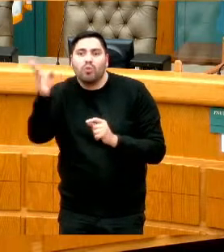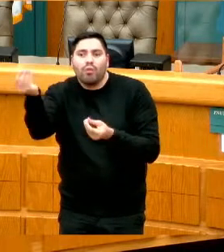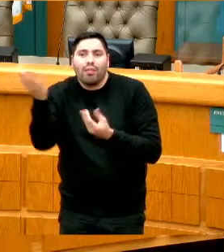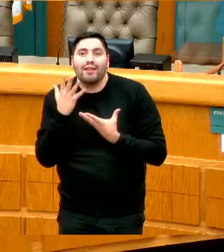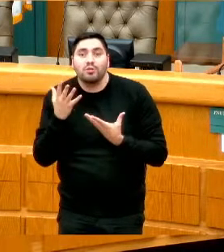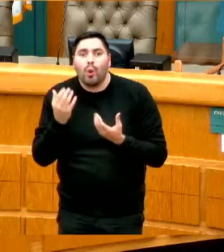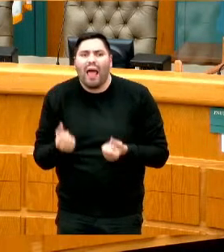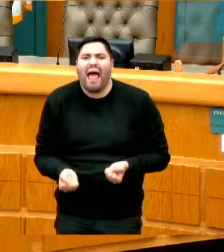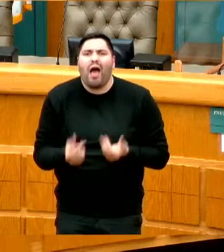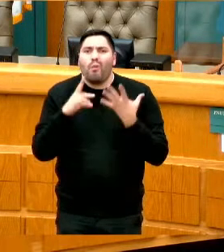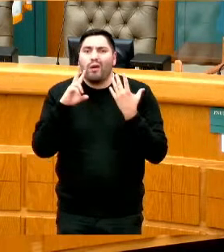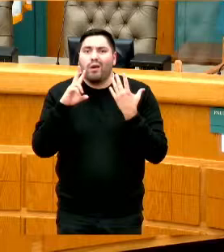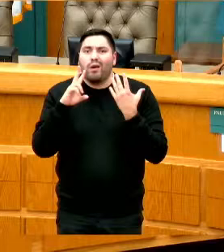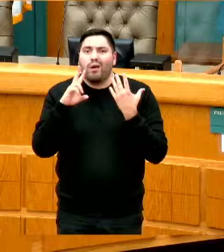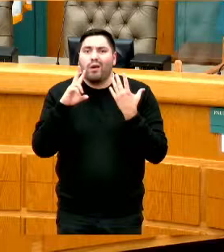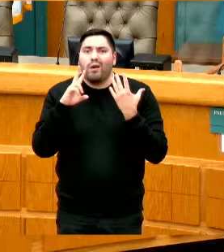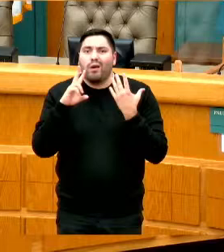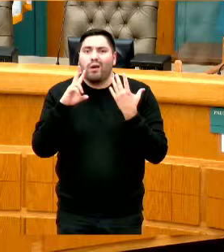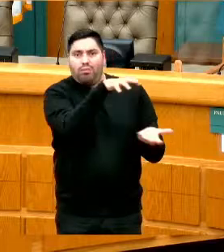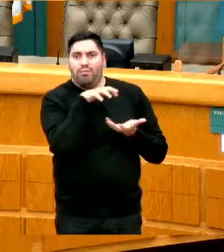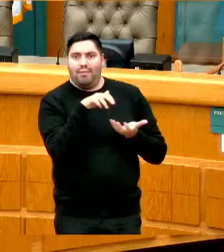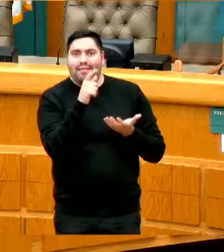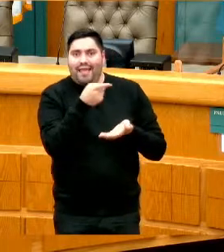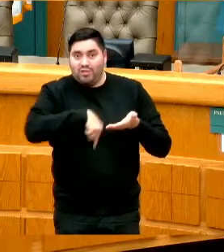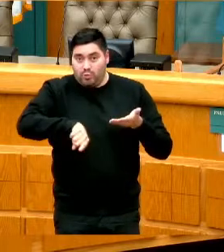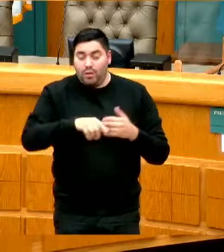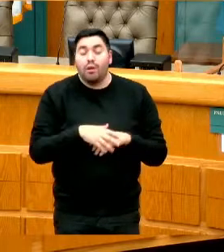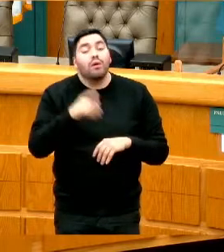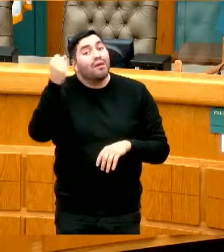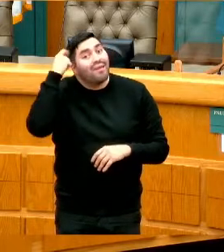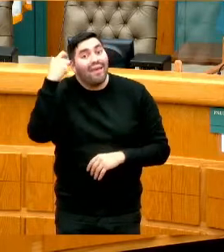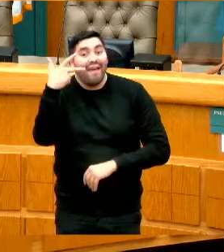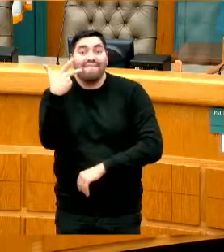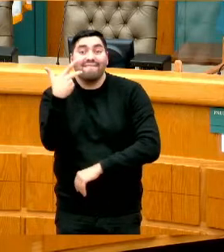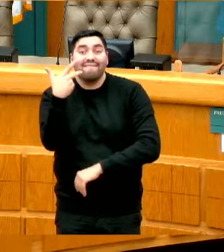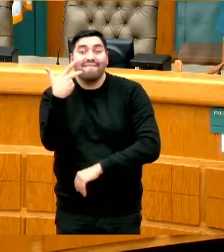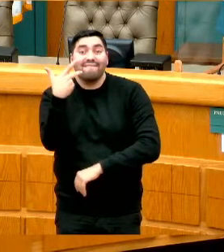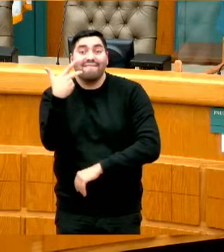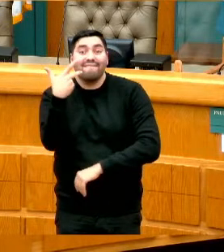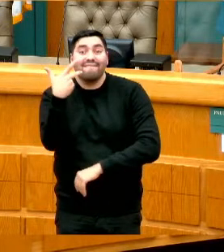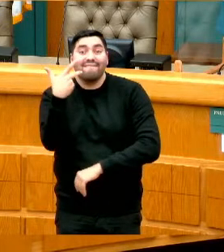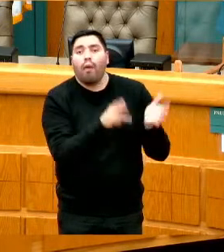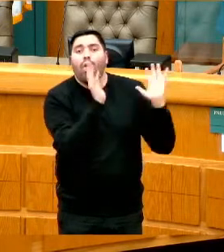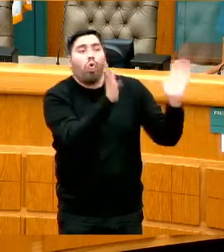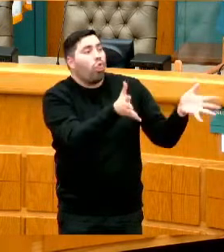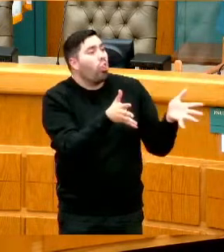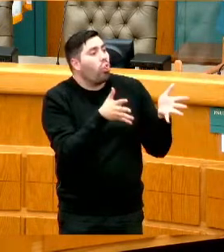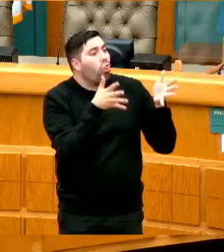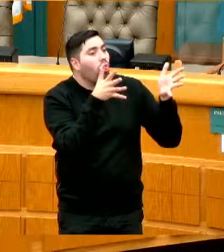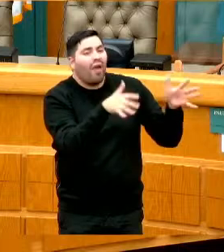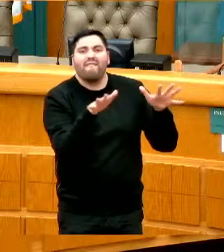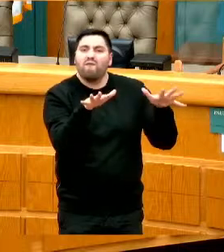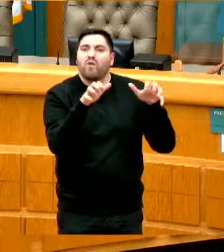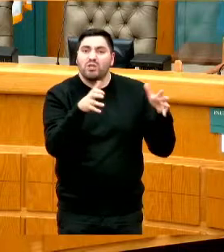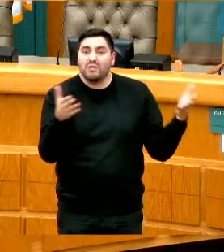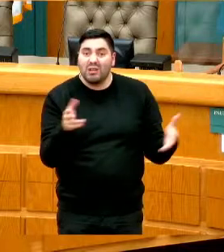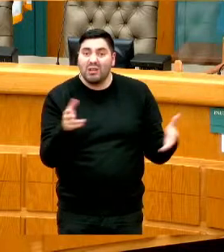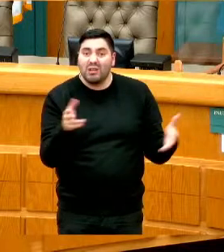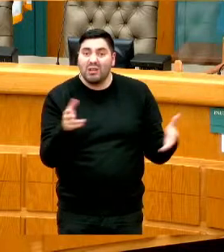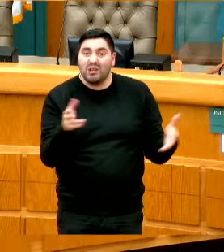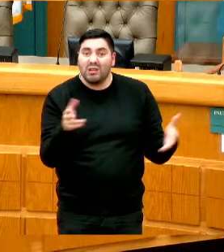allocation news for next week. Vaccines do not sit on a shelf or any freezers in Nueces